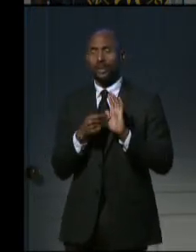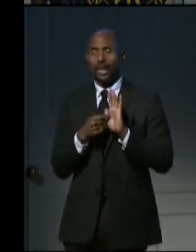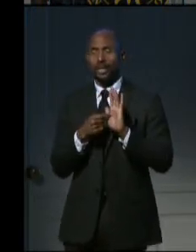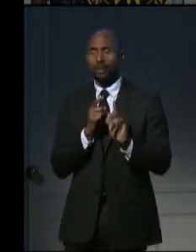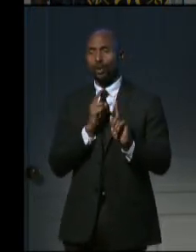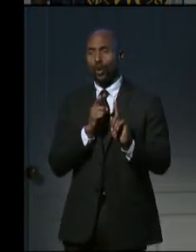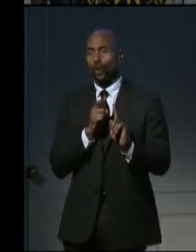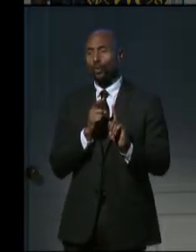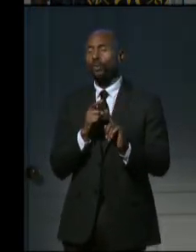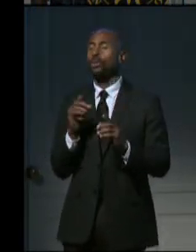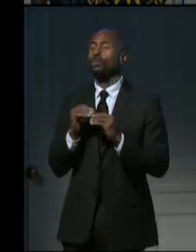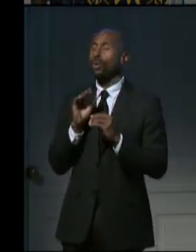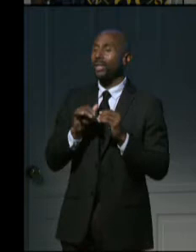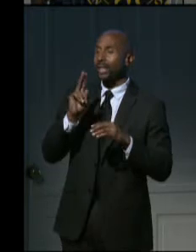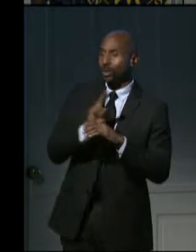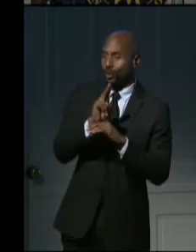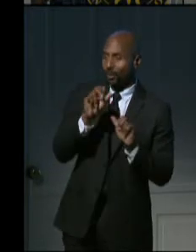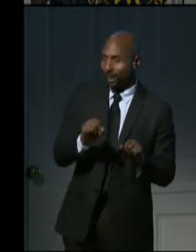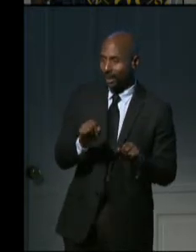point.